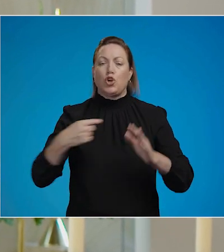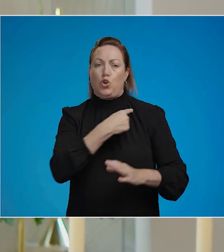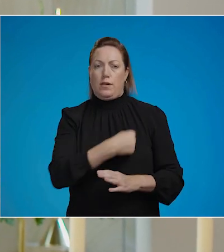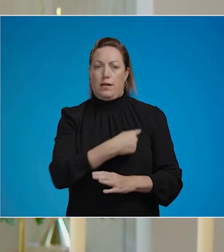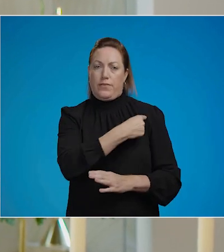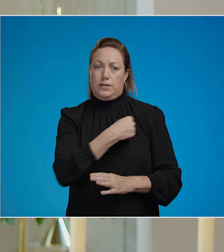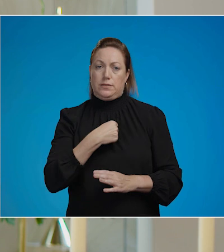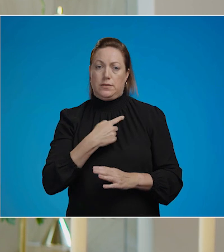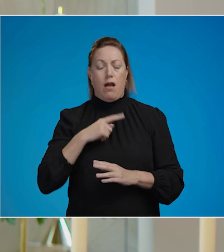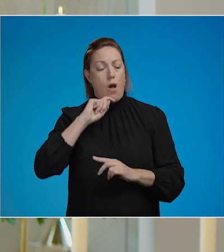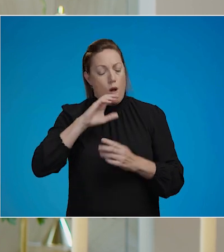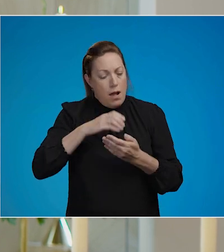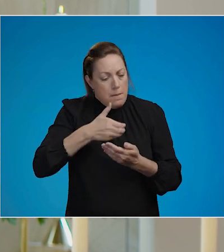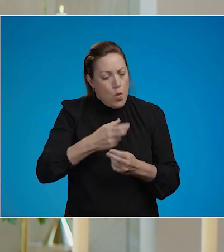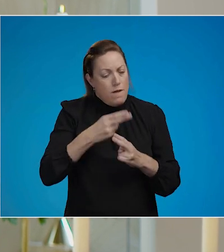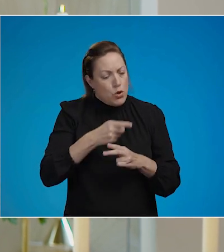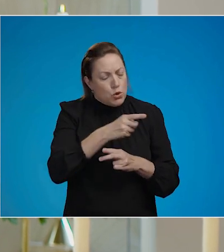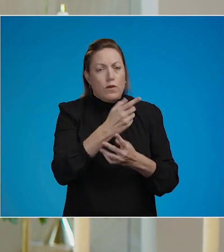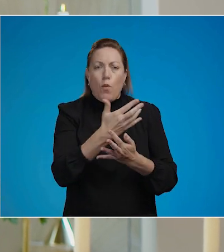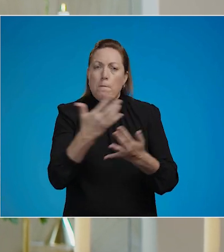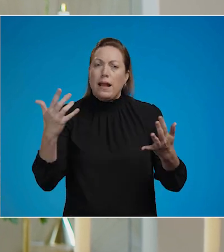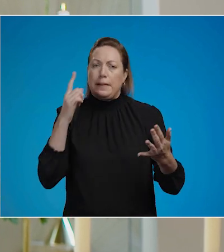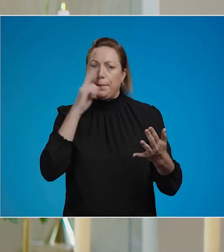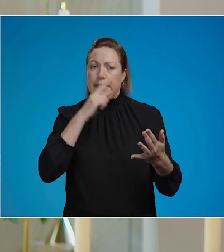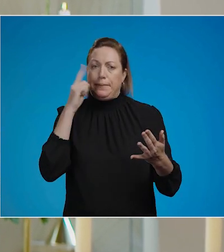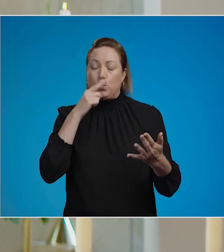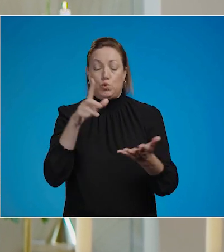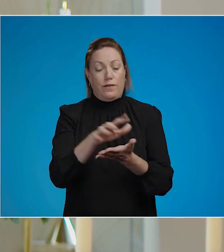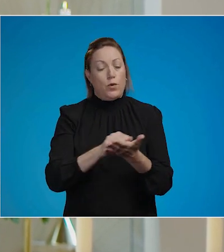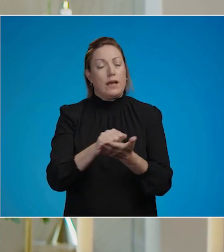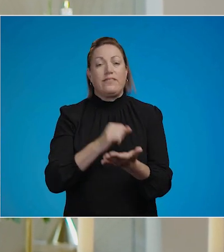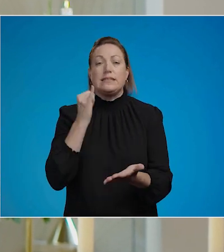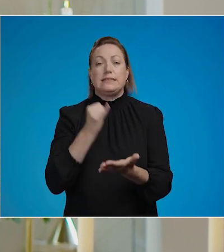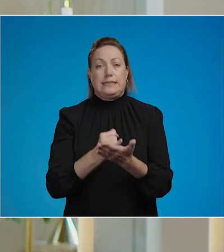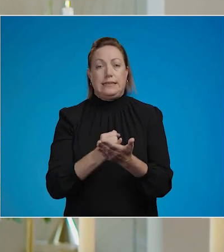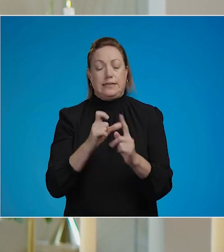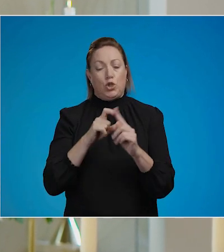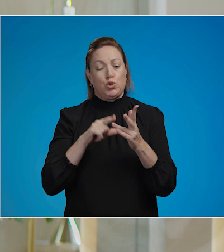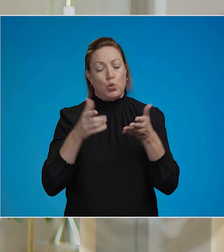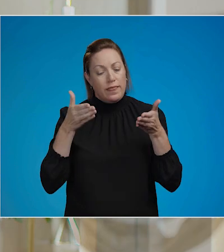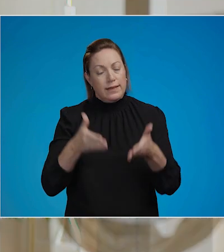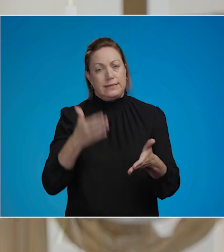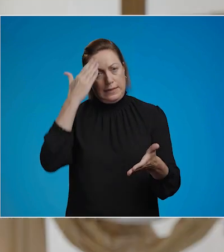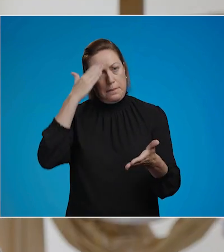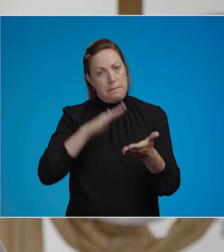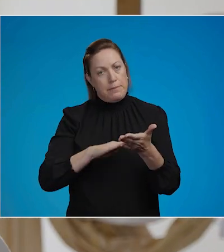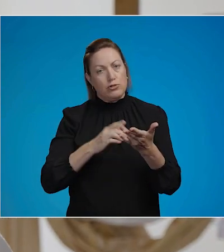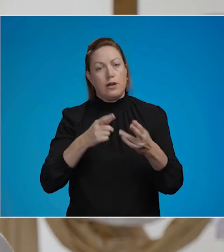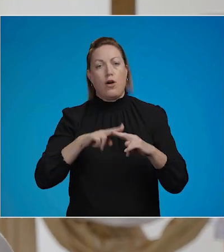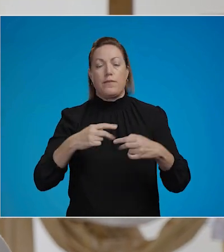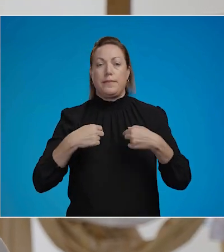covenant, which will be poured out for you and for many for the forgiveness of sins. Do this in memory of me."